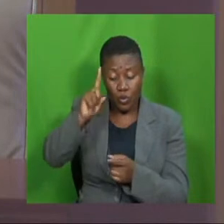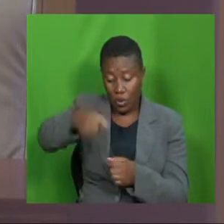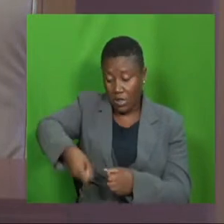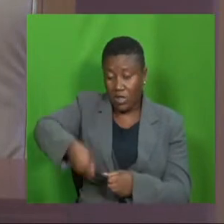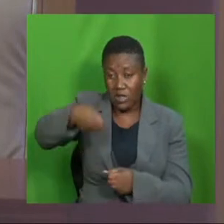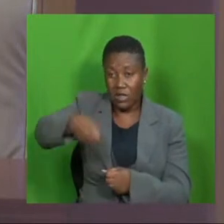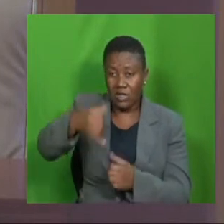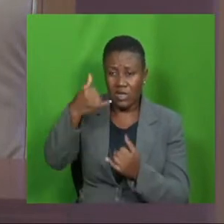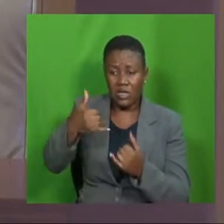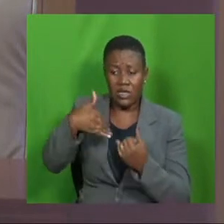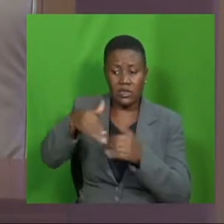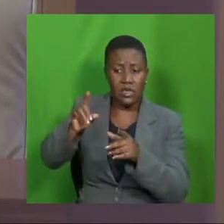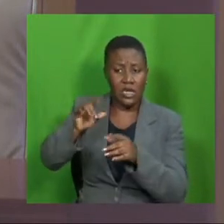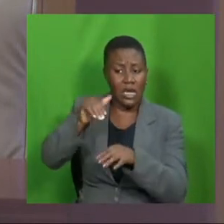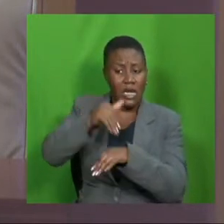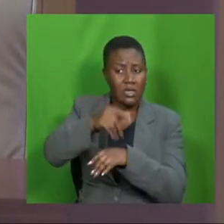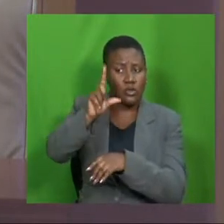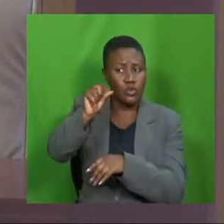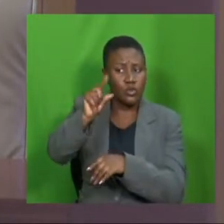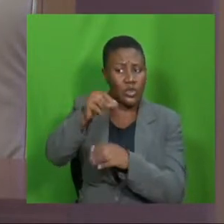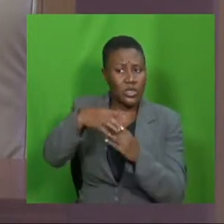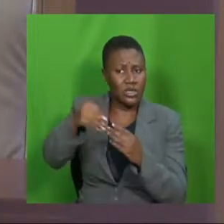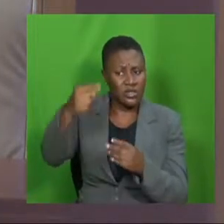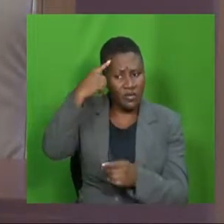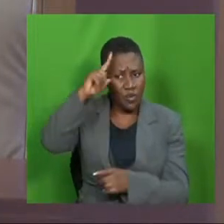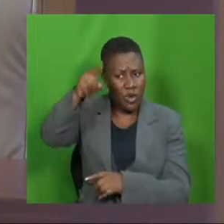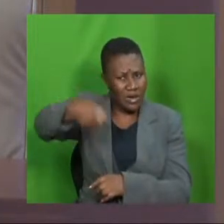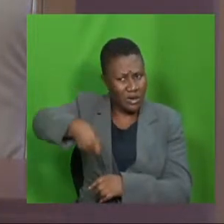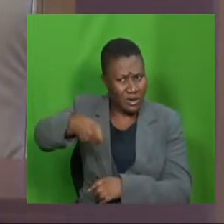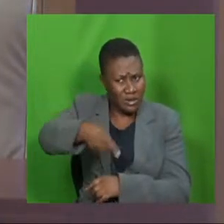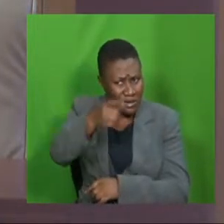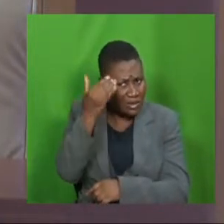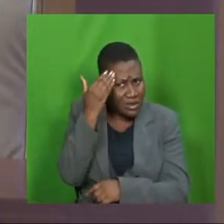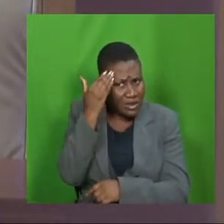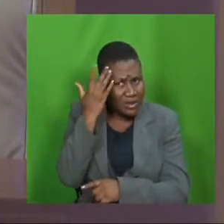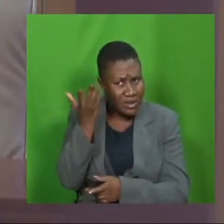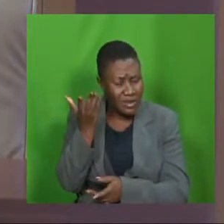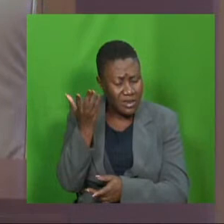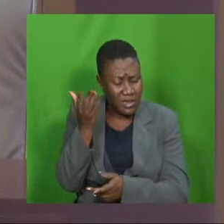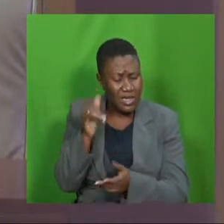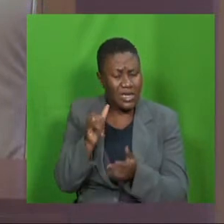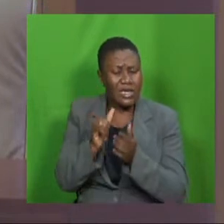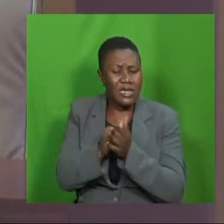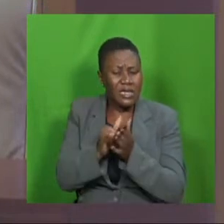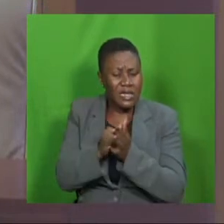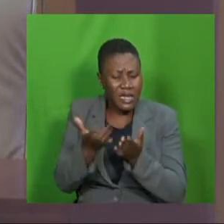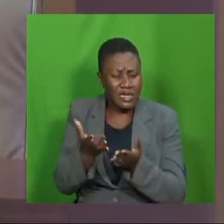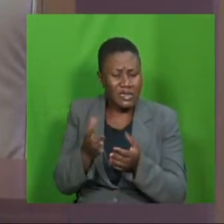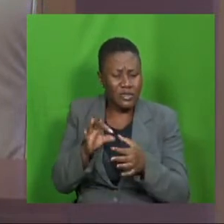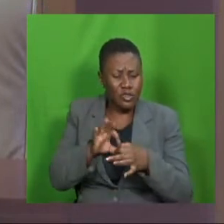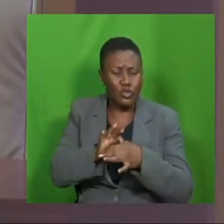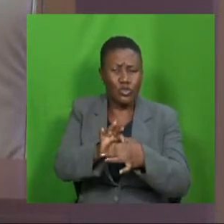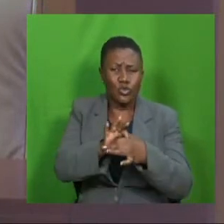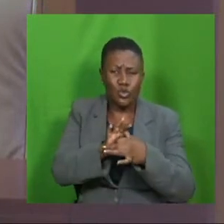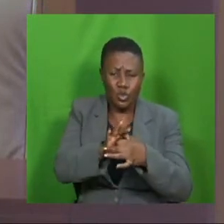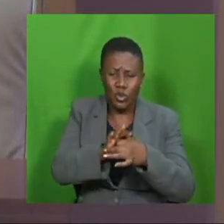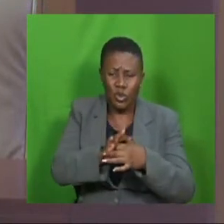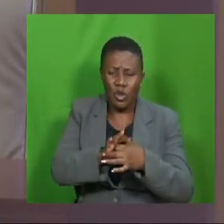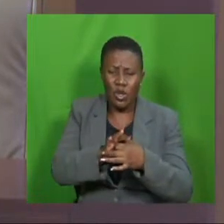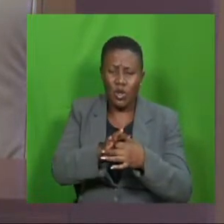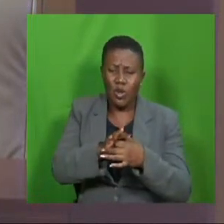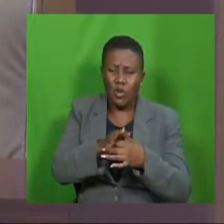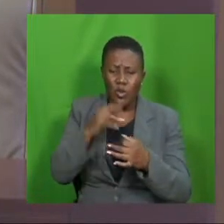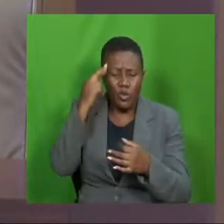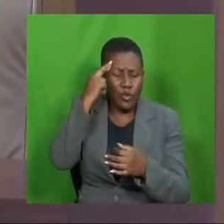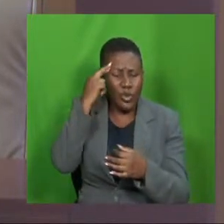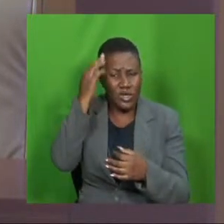folks at 20 cedis per gallon. And that is part of the basis of their complaints. Is